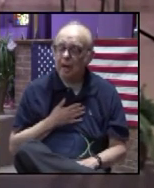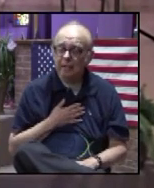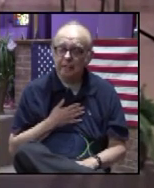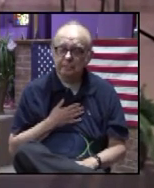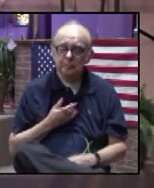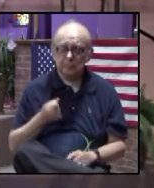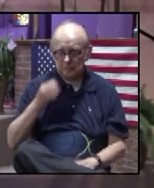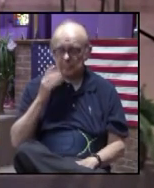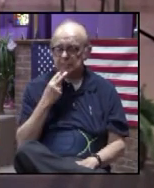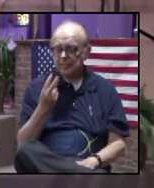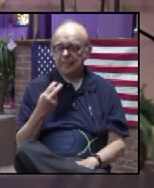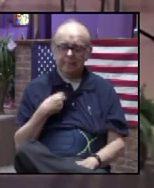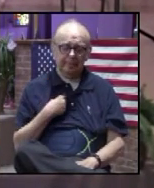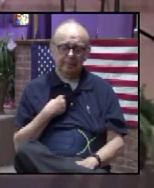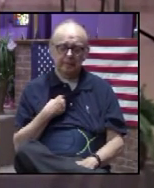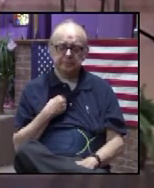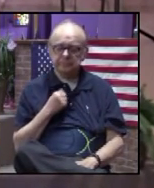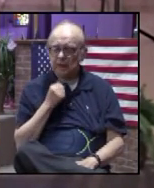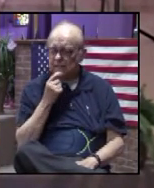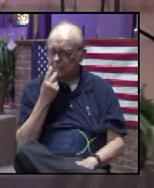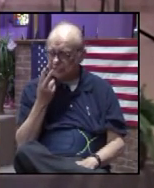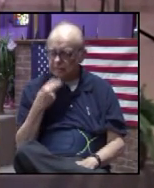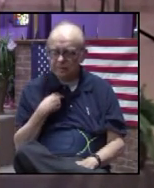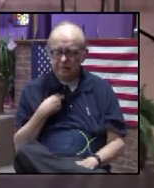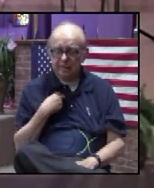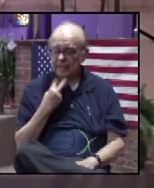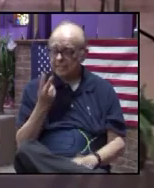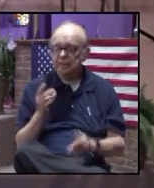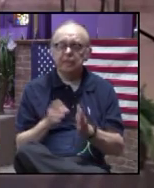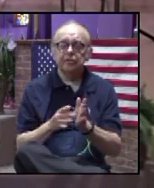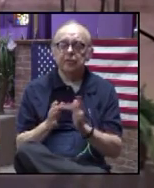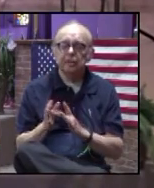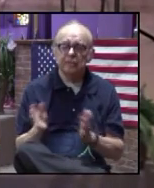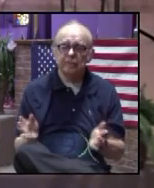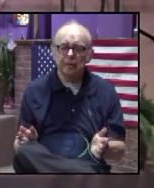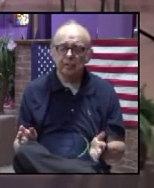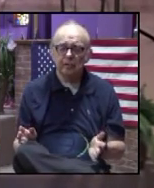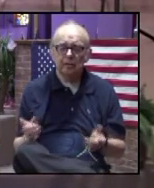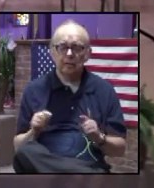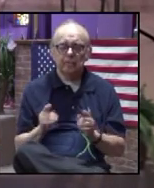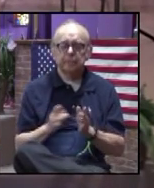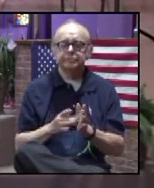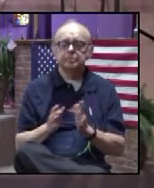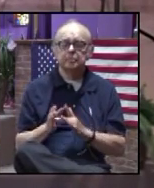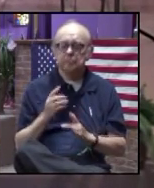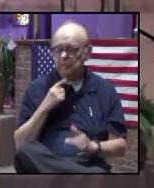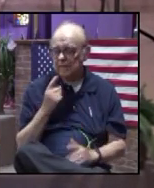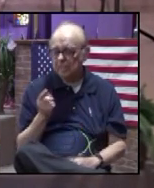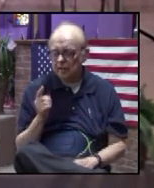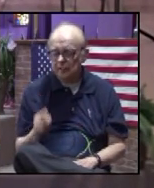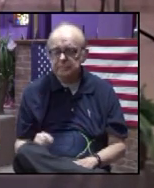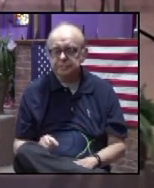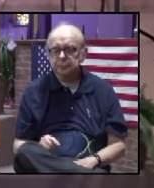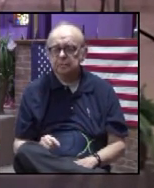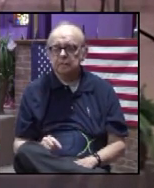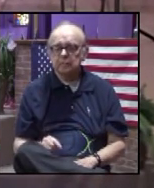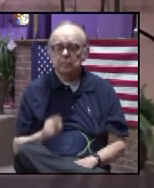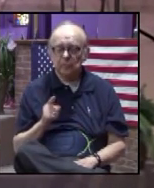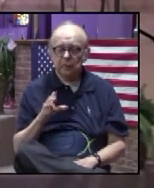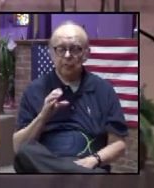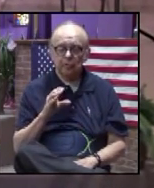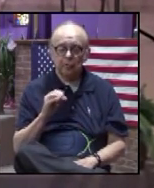When God sees me, he doesn't see me, he sees Jesus. And when he sees Jesus, he says, you're